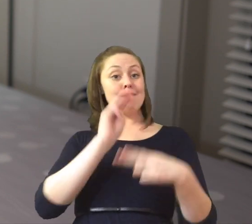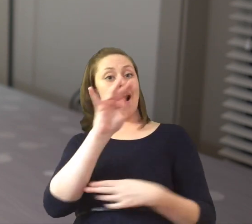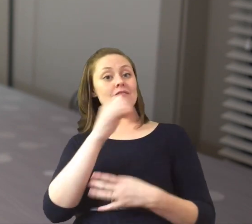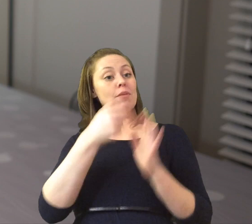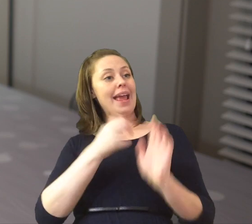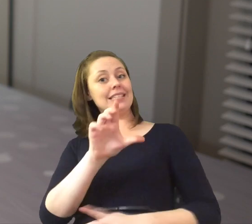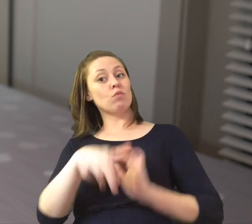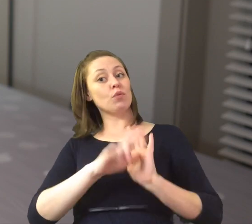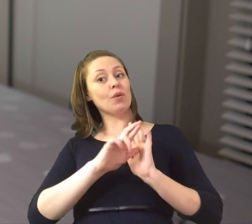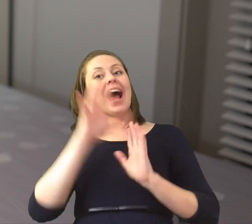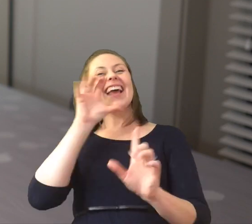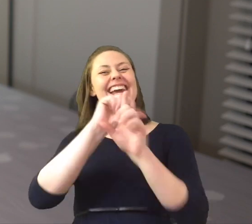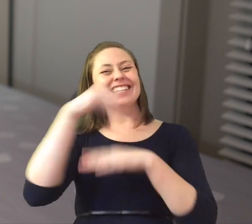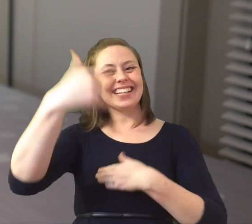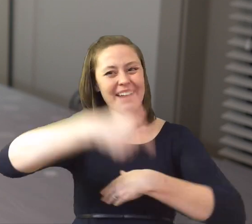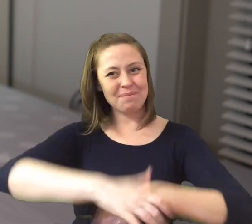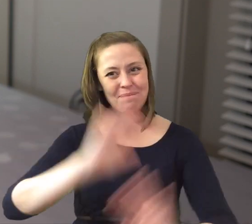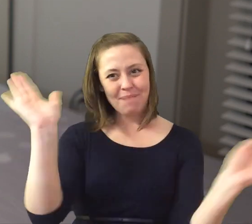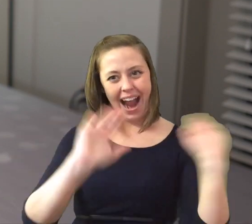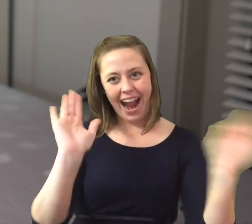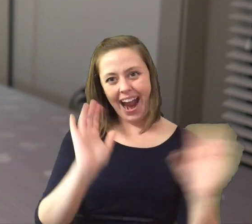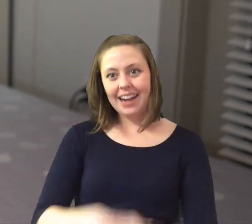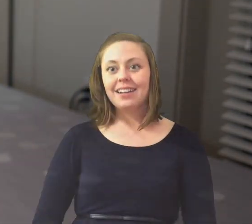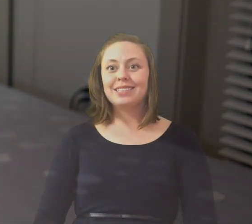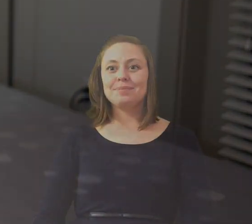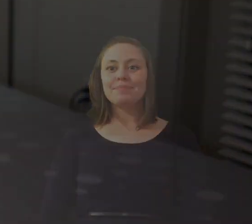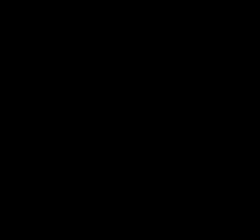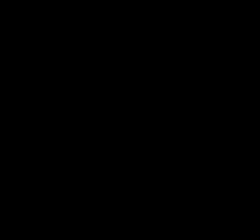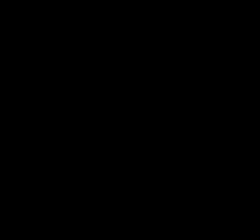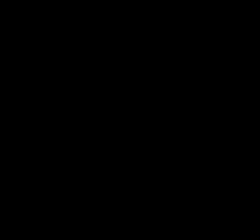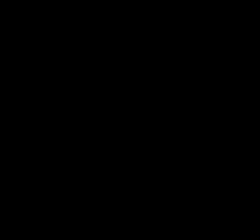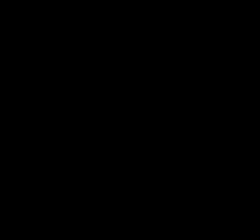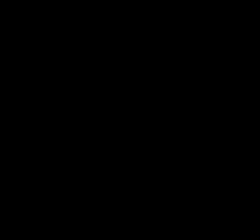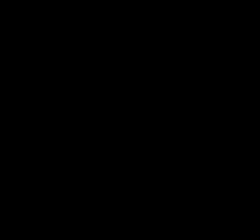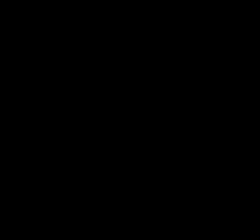ASL Reviews. I'll catch you next time. Bye.